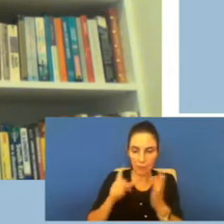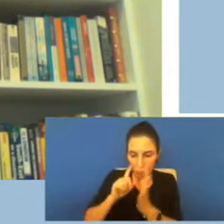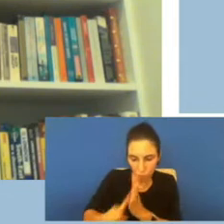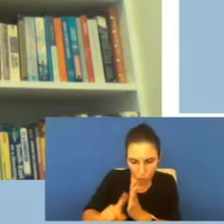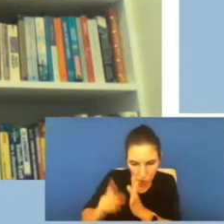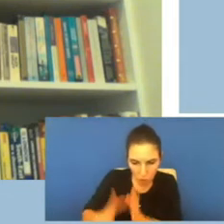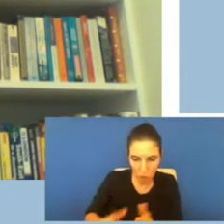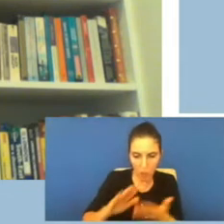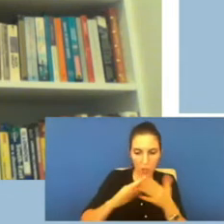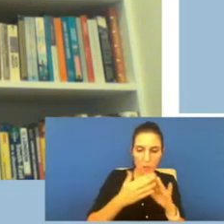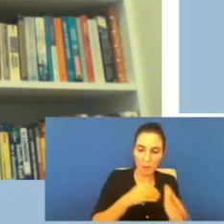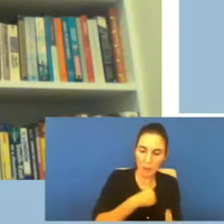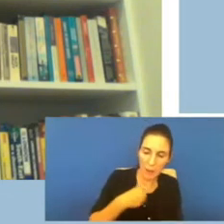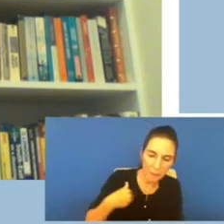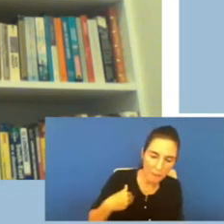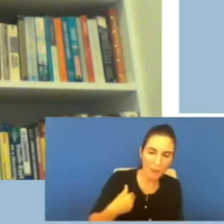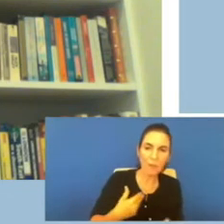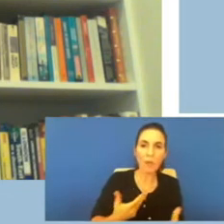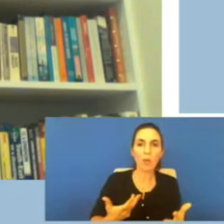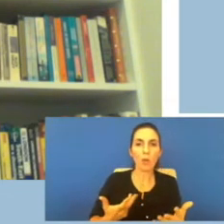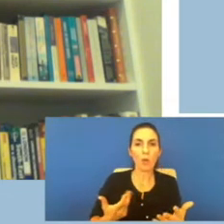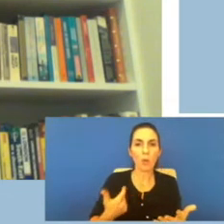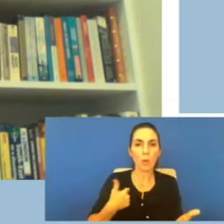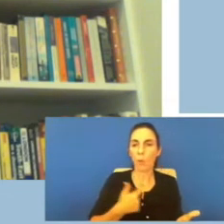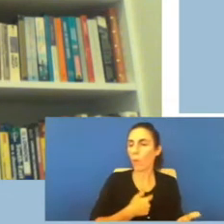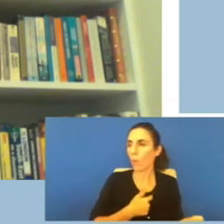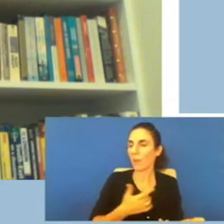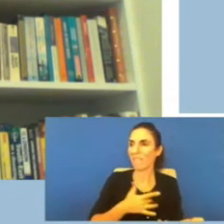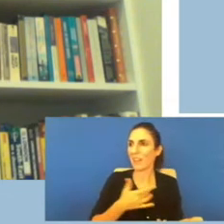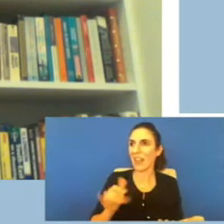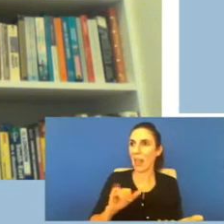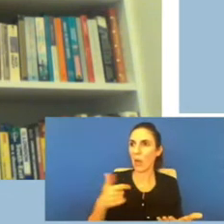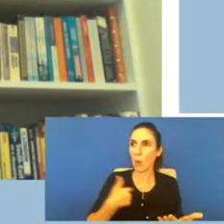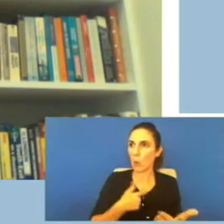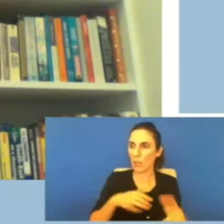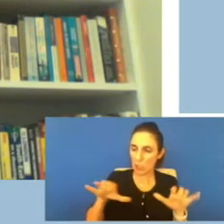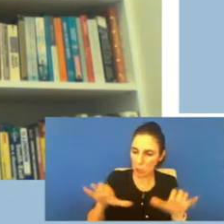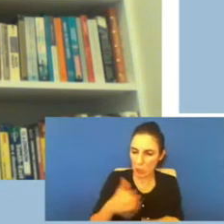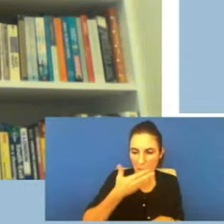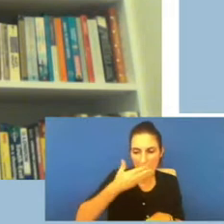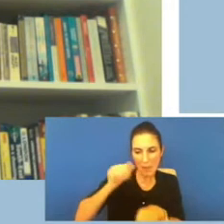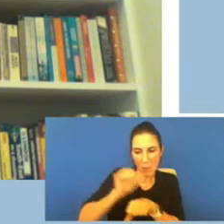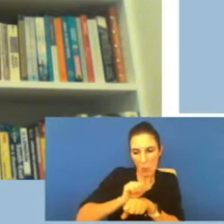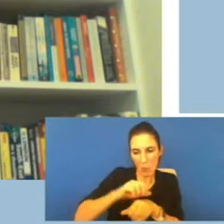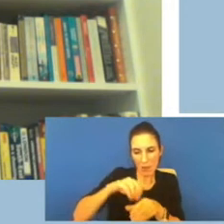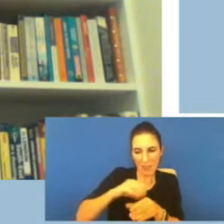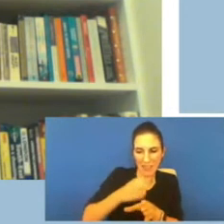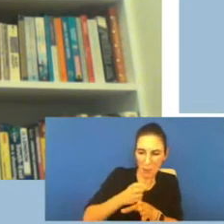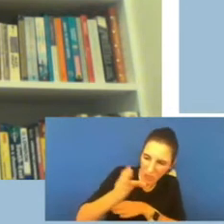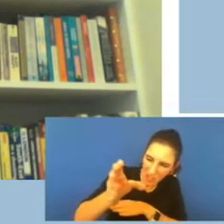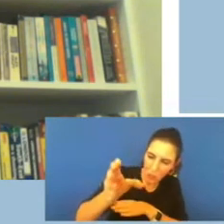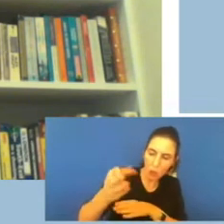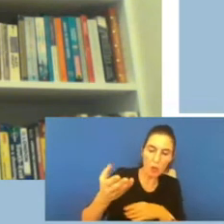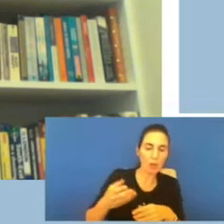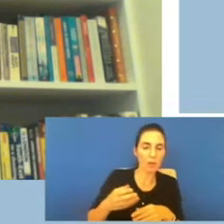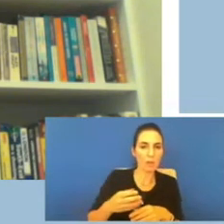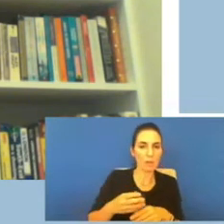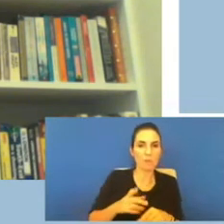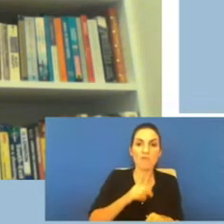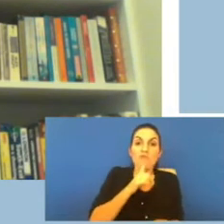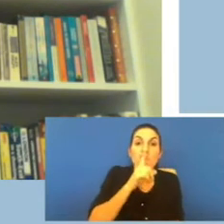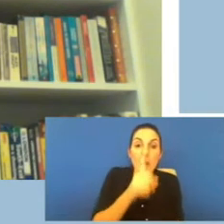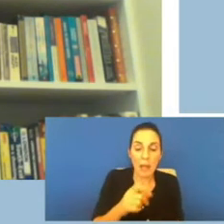members, feeling like, we're doing some of the best work of our careers and the most authentic, because that noticing